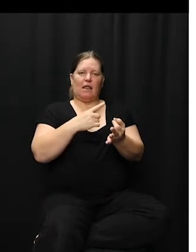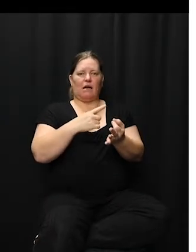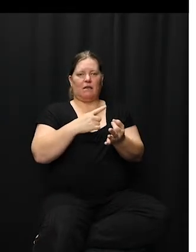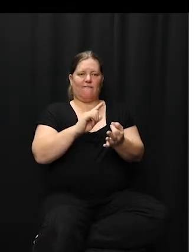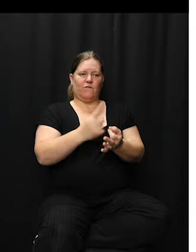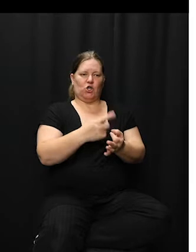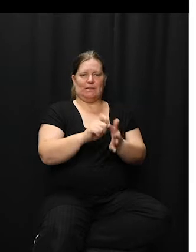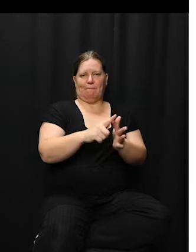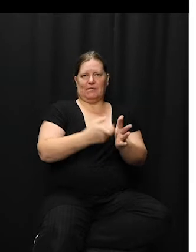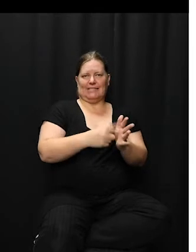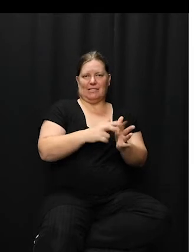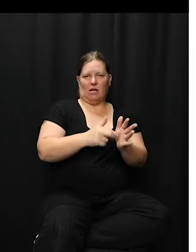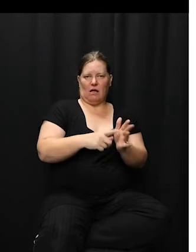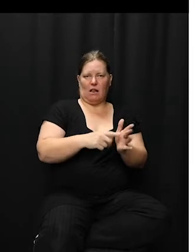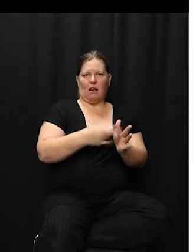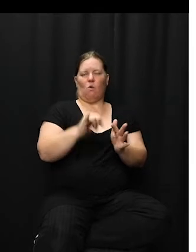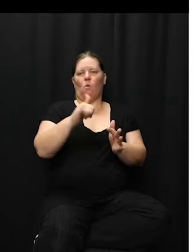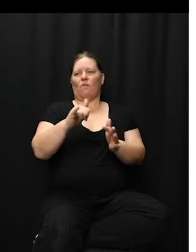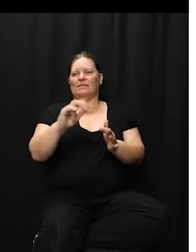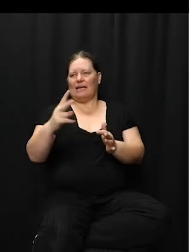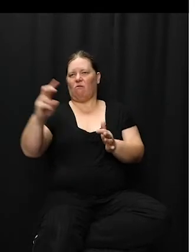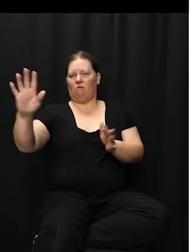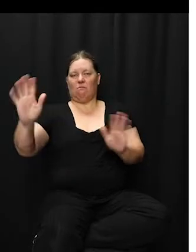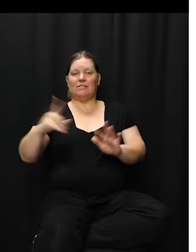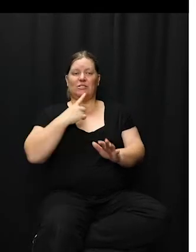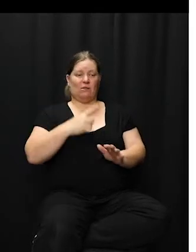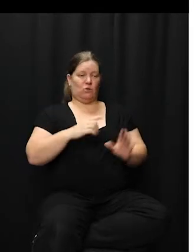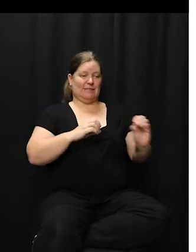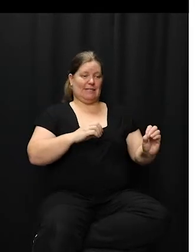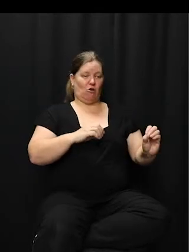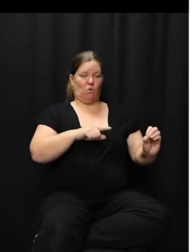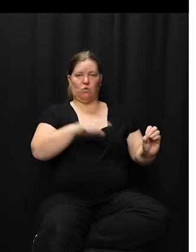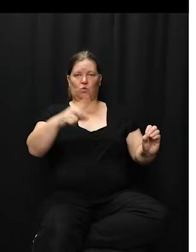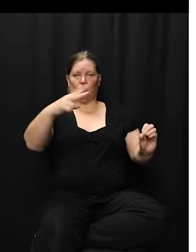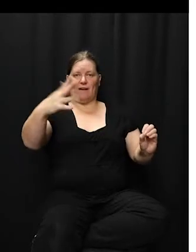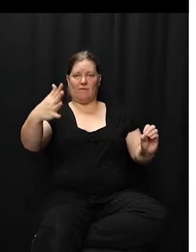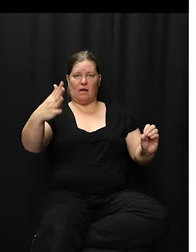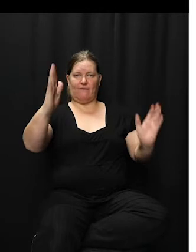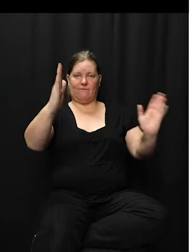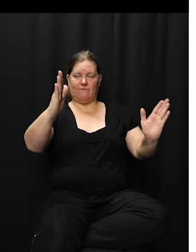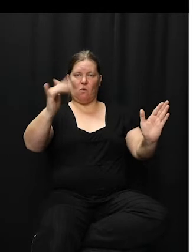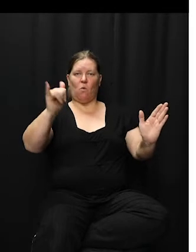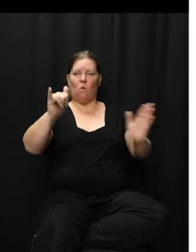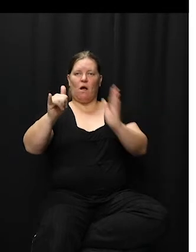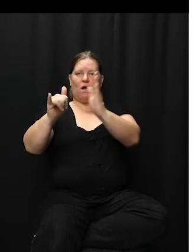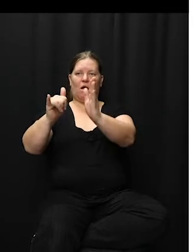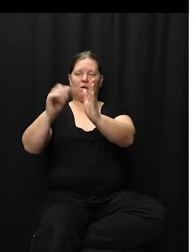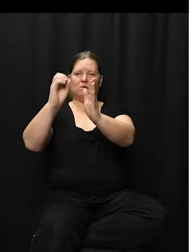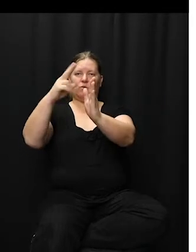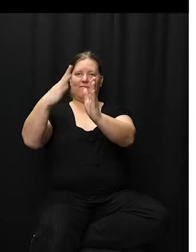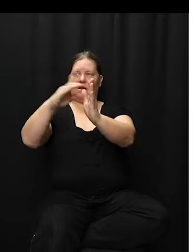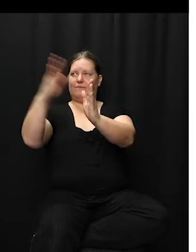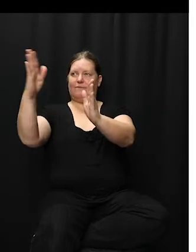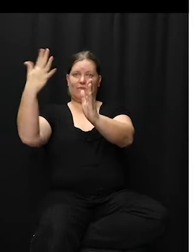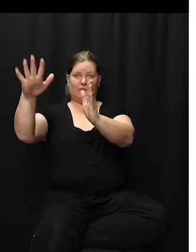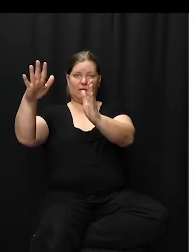So the norms are quite vague. For example, you don't say like the 1st or 2nd or 3rd percentile, it's like 0